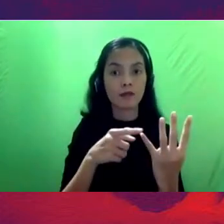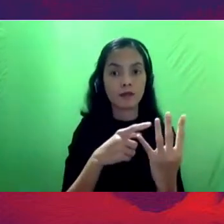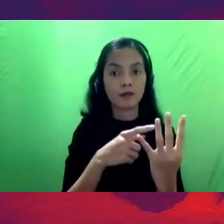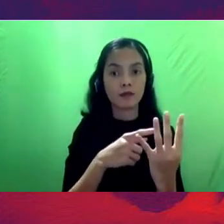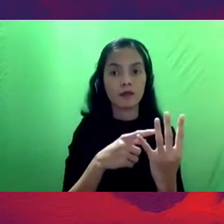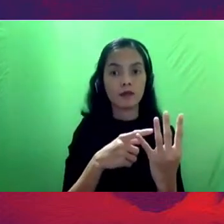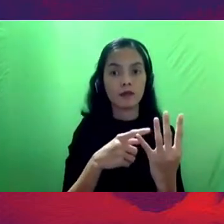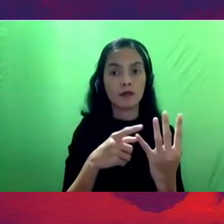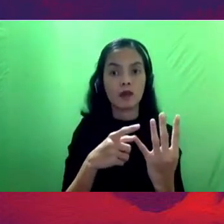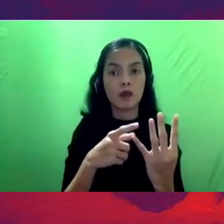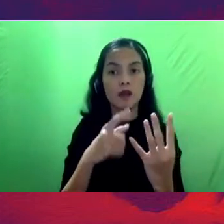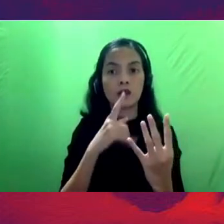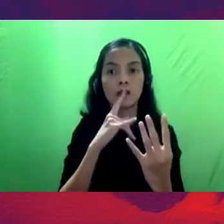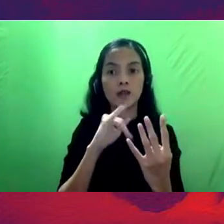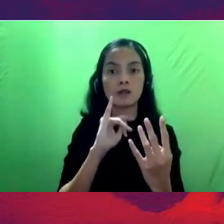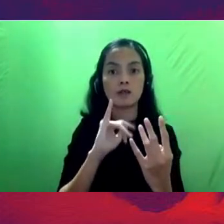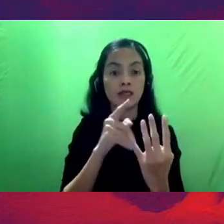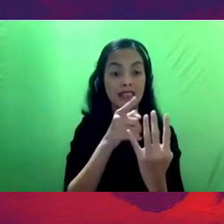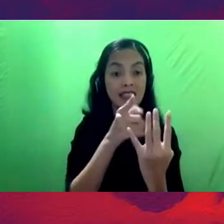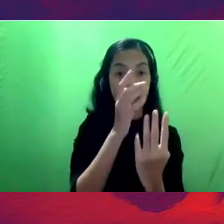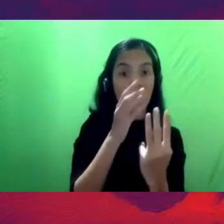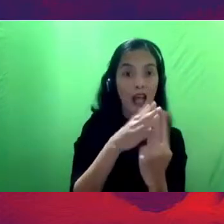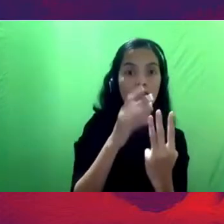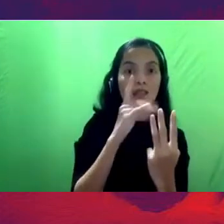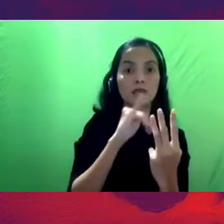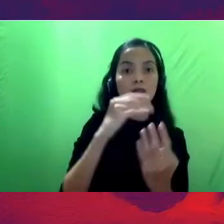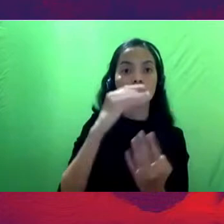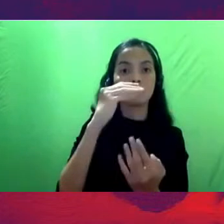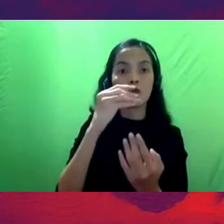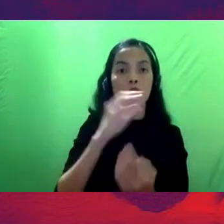And we also interview people who lost their